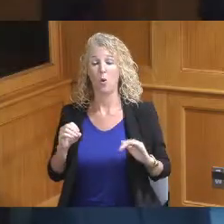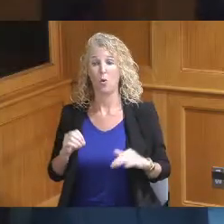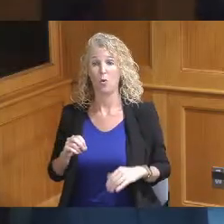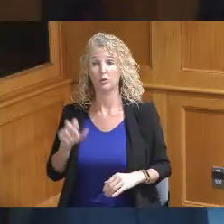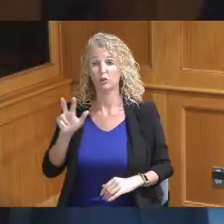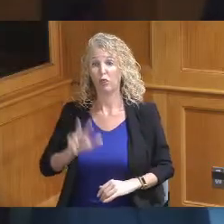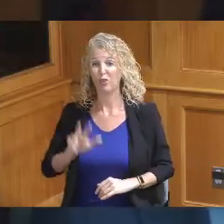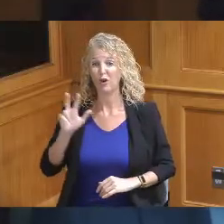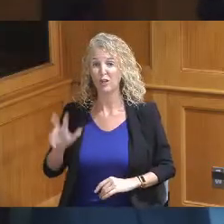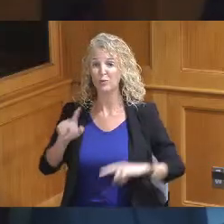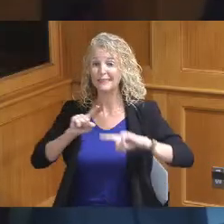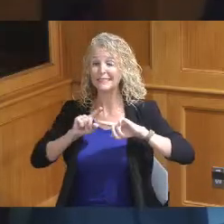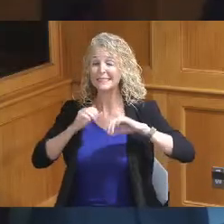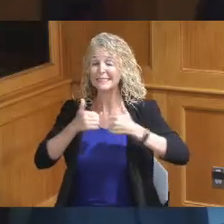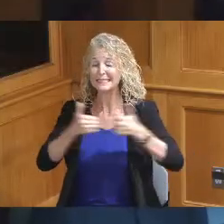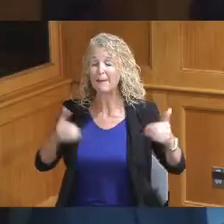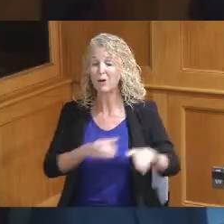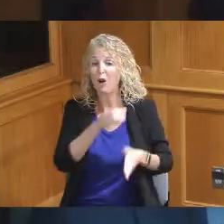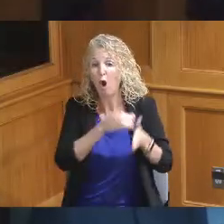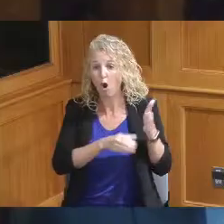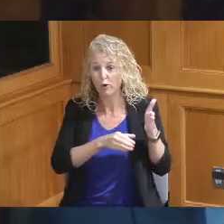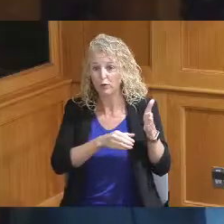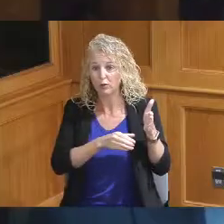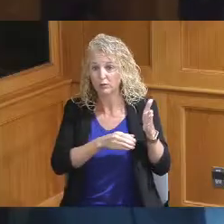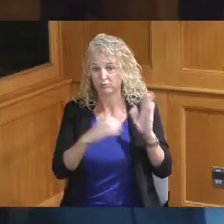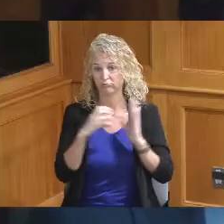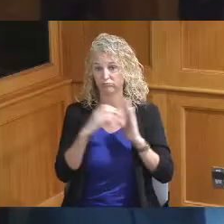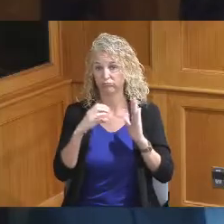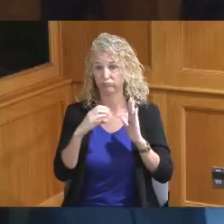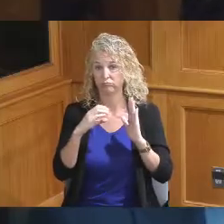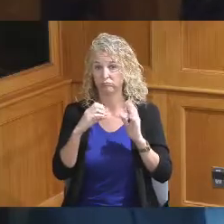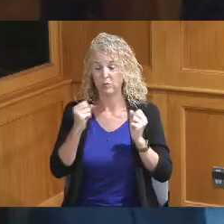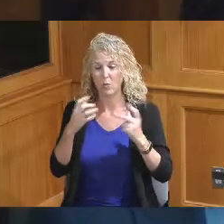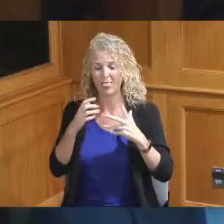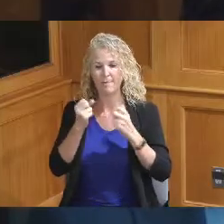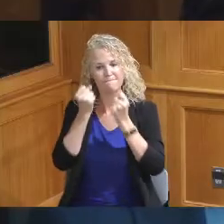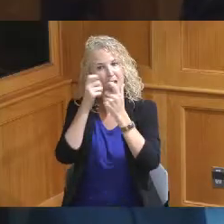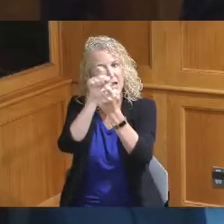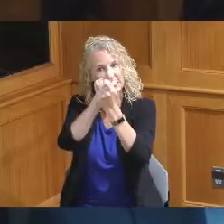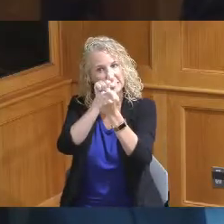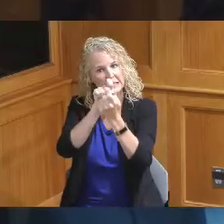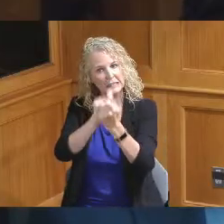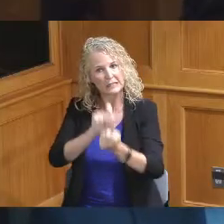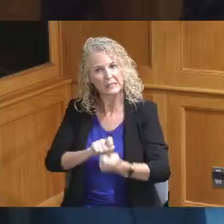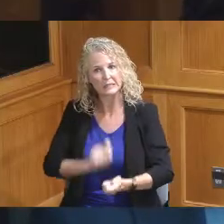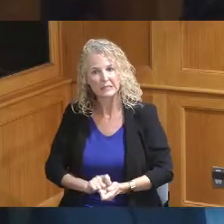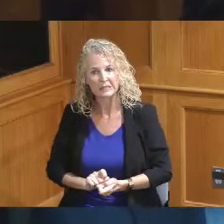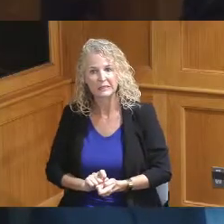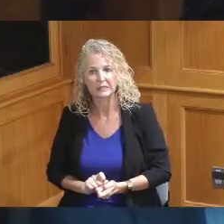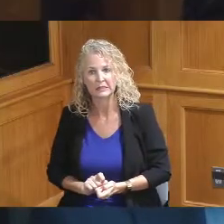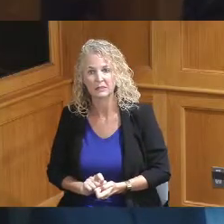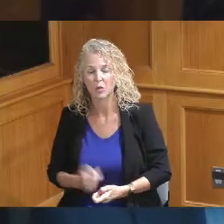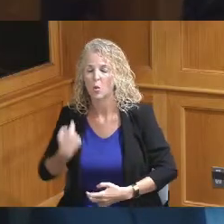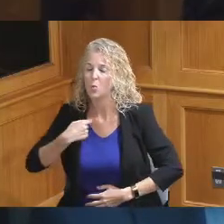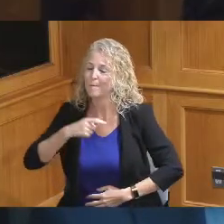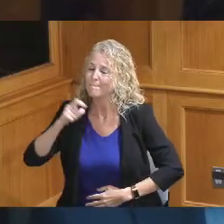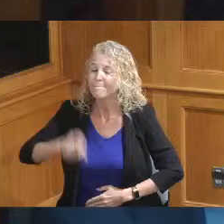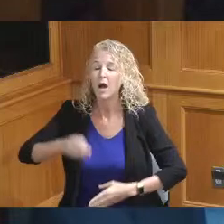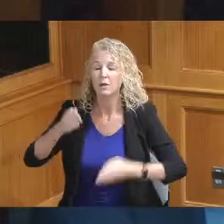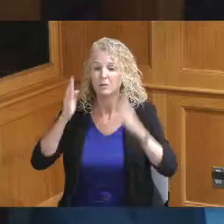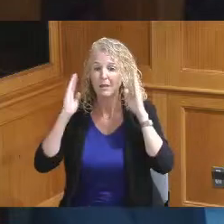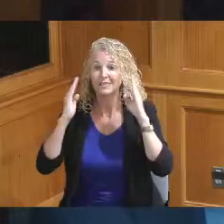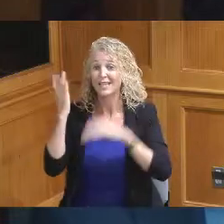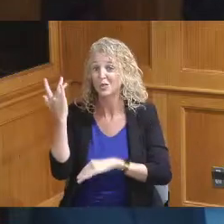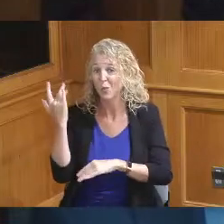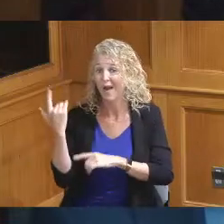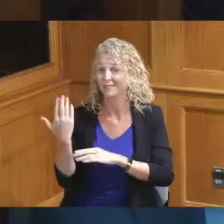33 articles, and under there they've got lots of stuff. And we got to pay attention because the last